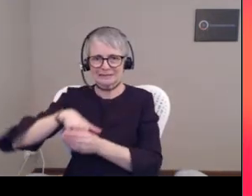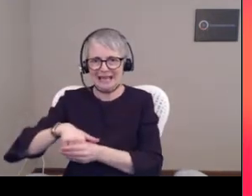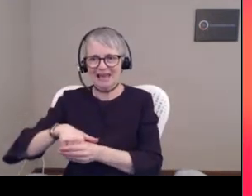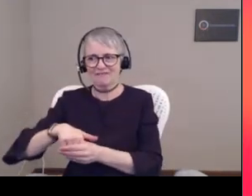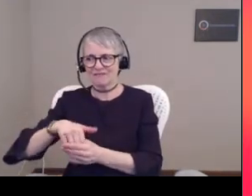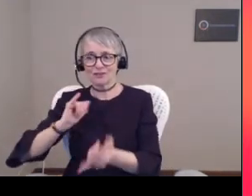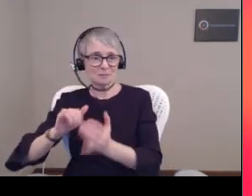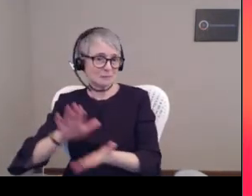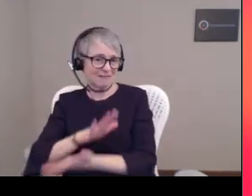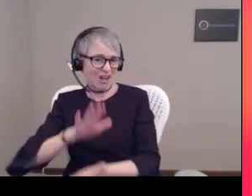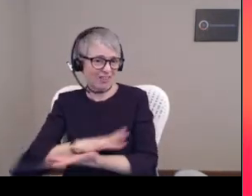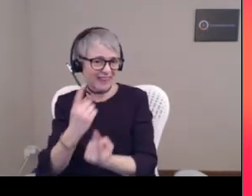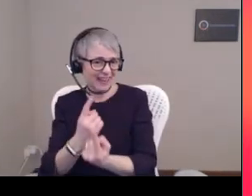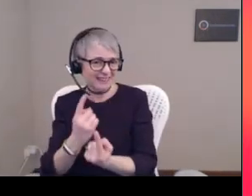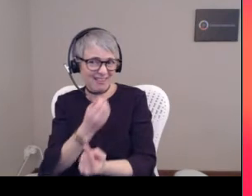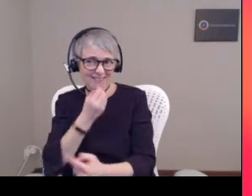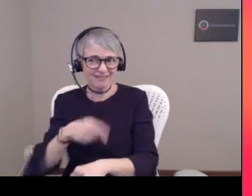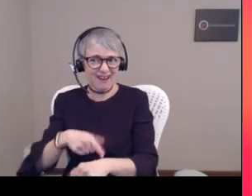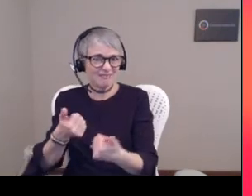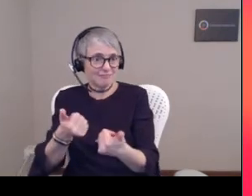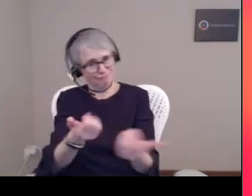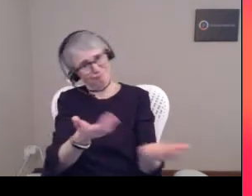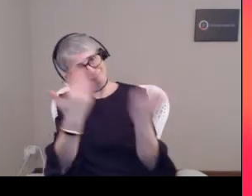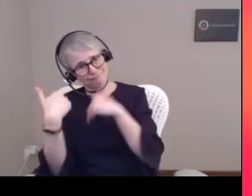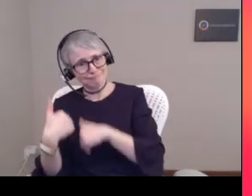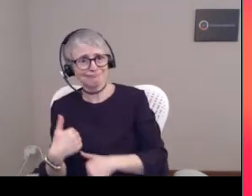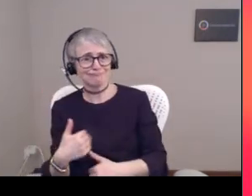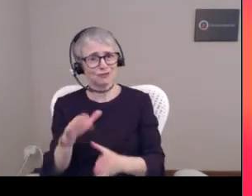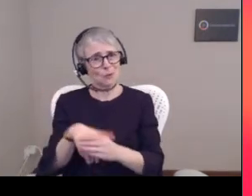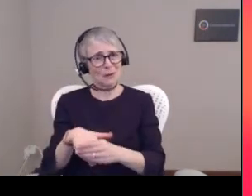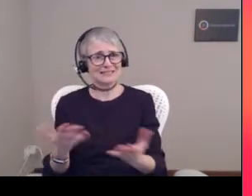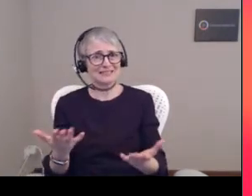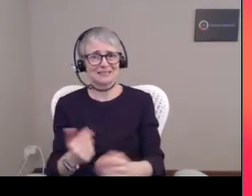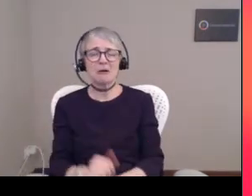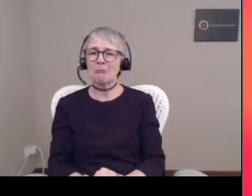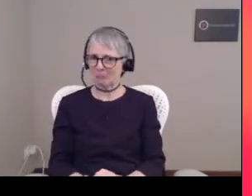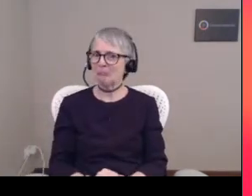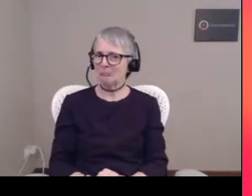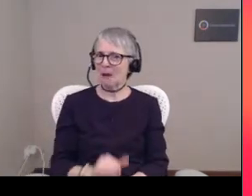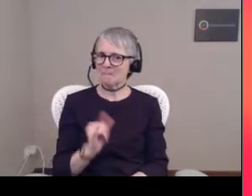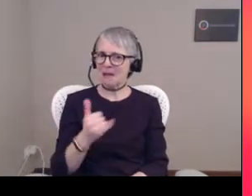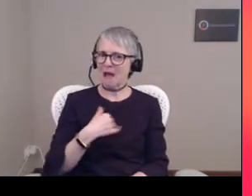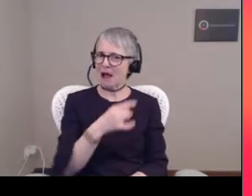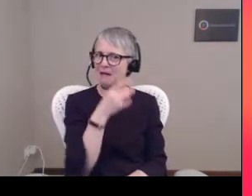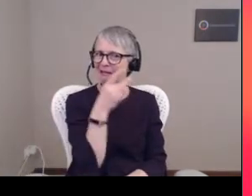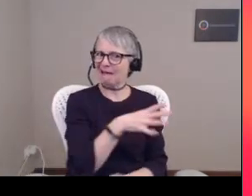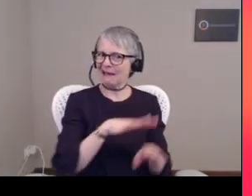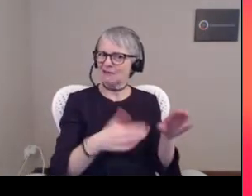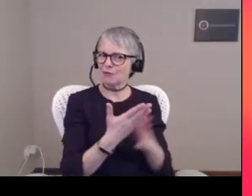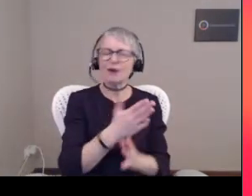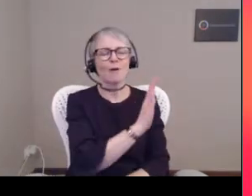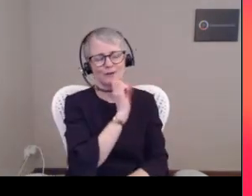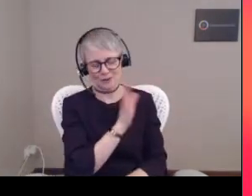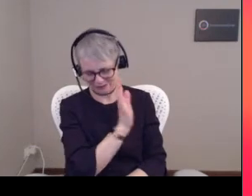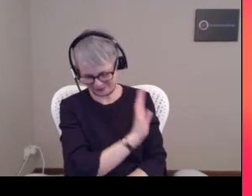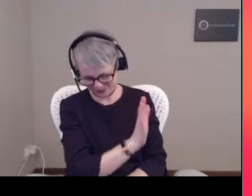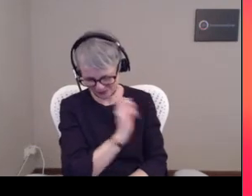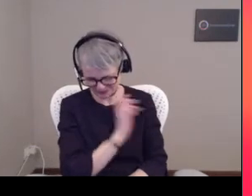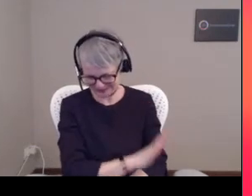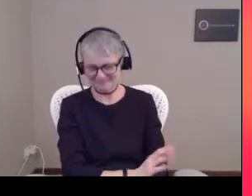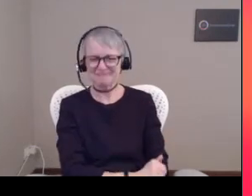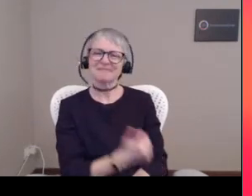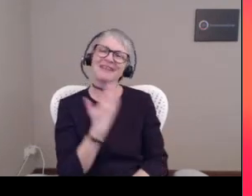at lunchtimes, then come join us. Fantastic. I might leave even break. No, I'm kidding. I won't leave even break.